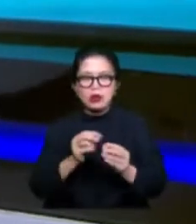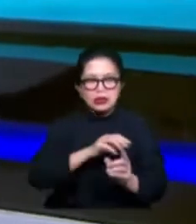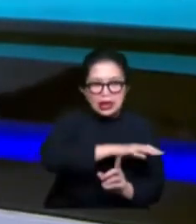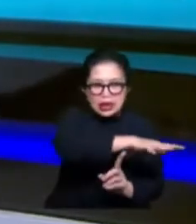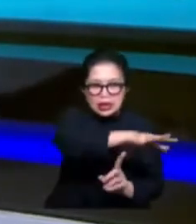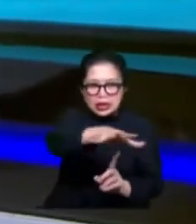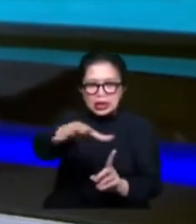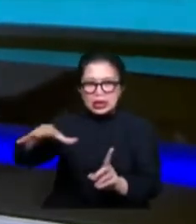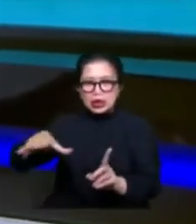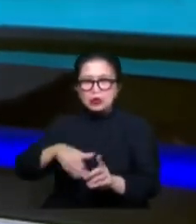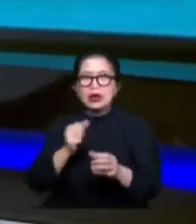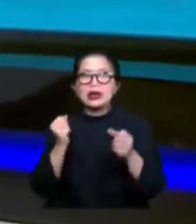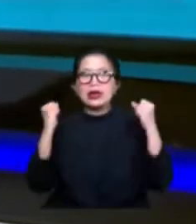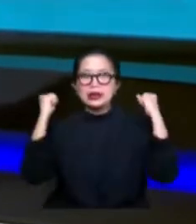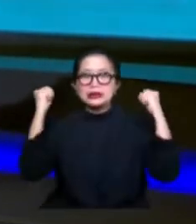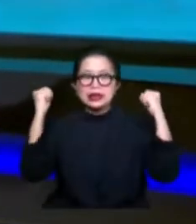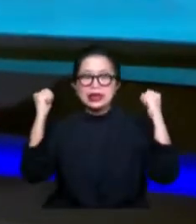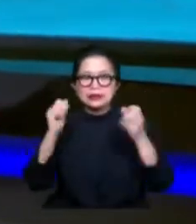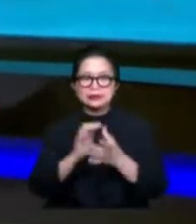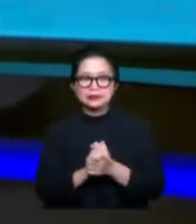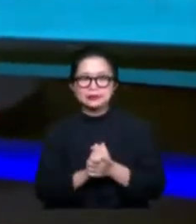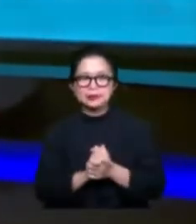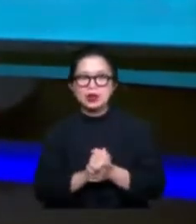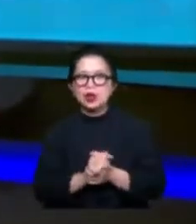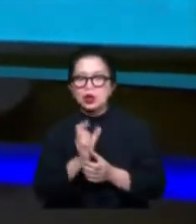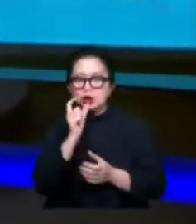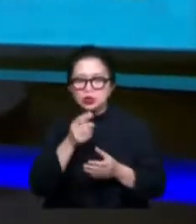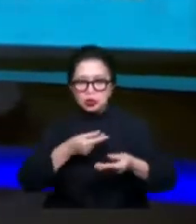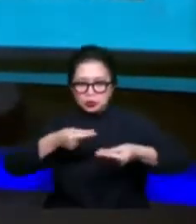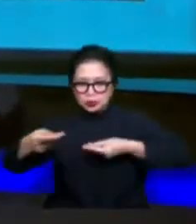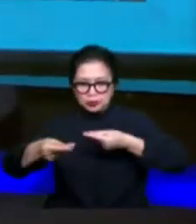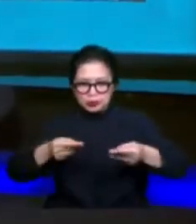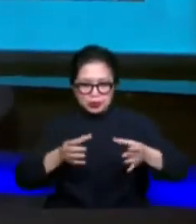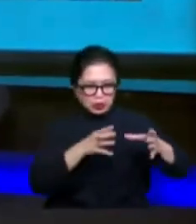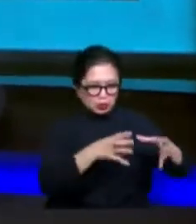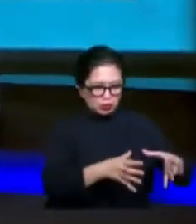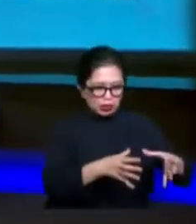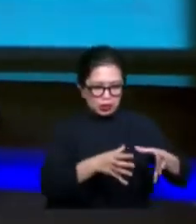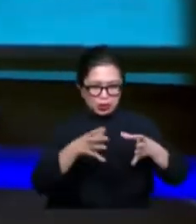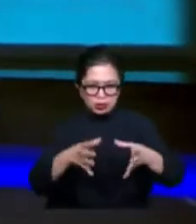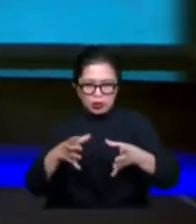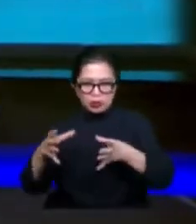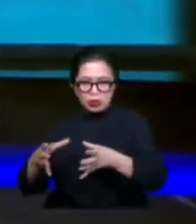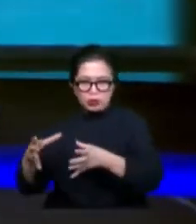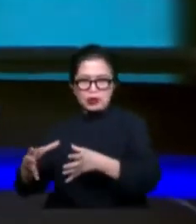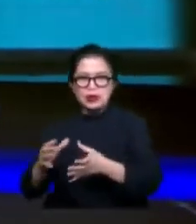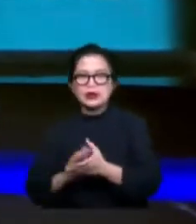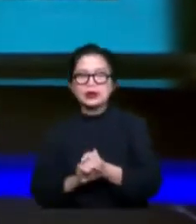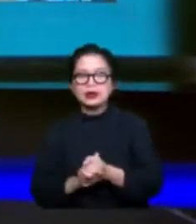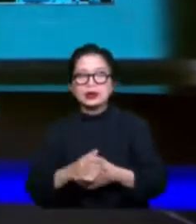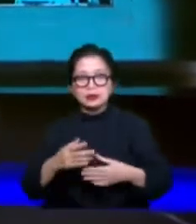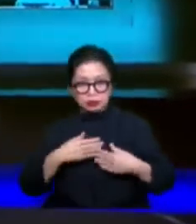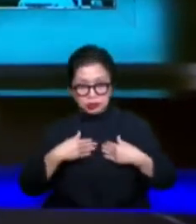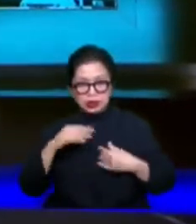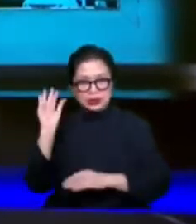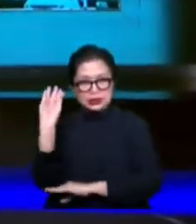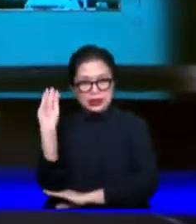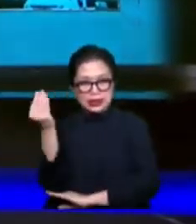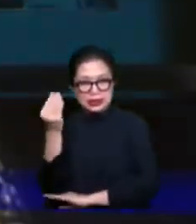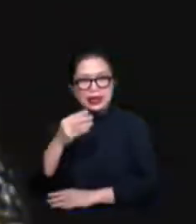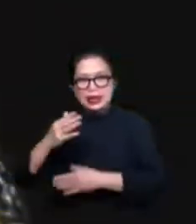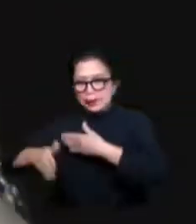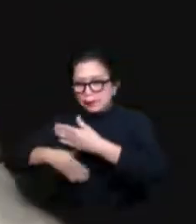Yeah, I mean the spatial is because Jakarta, we have Jakarta, we have factory, we have